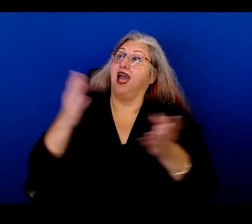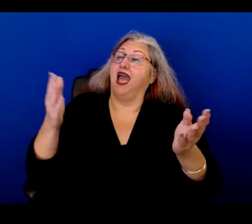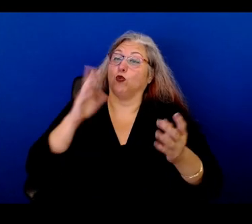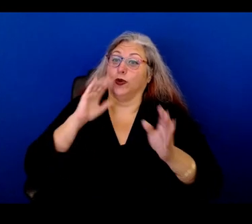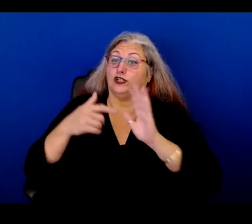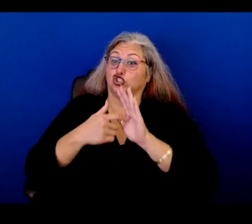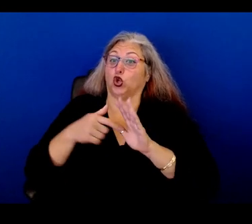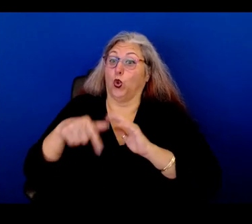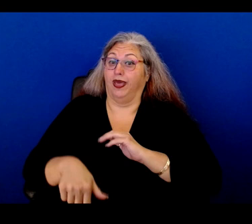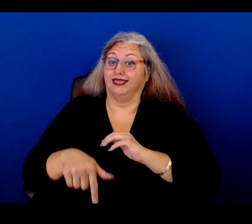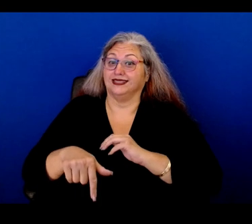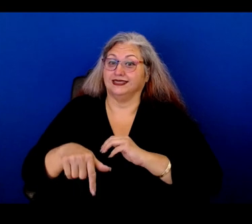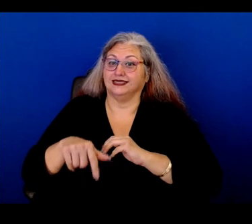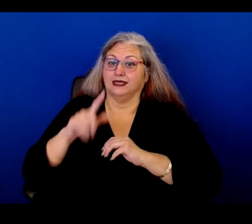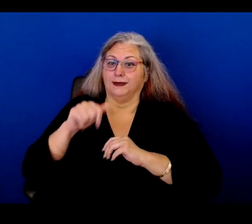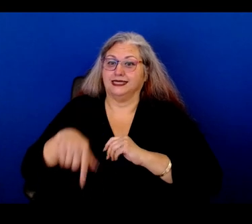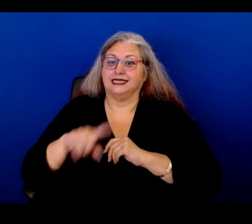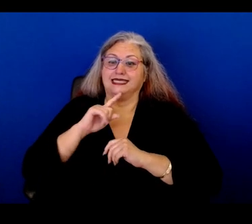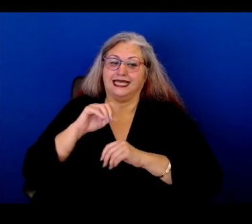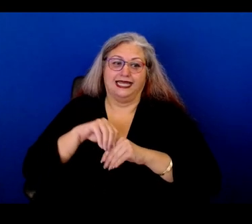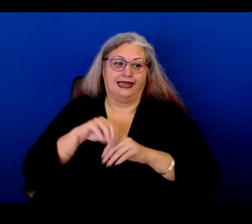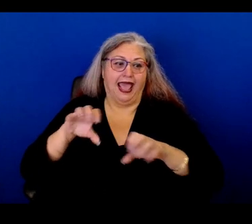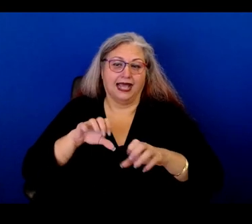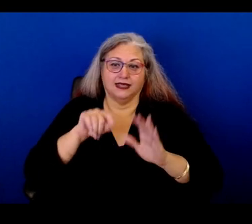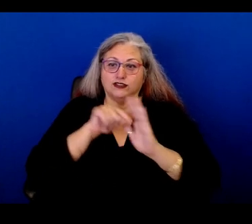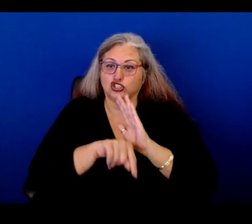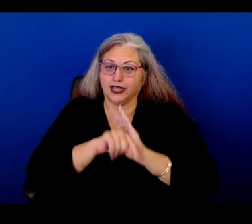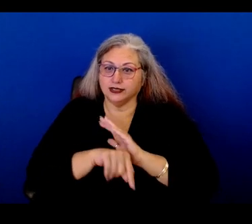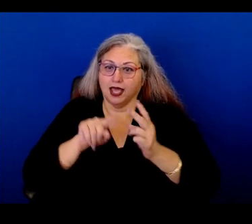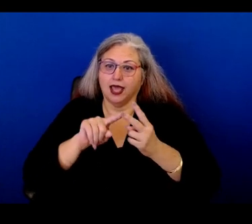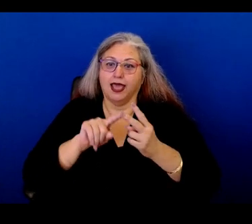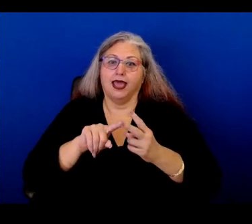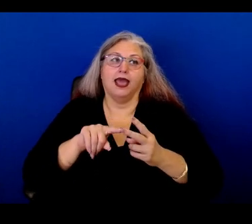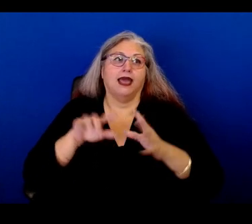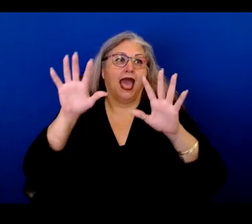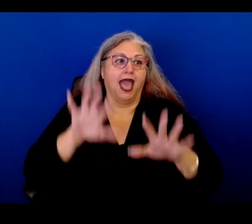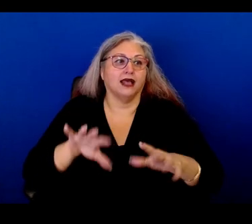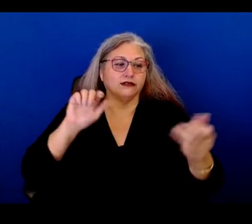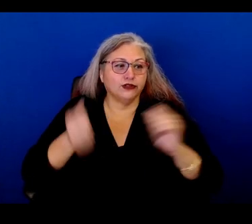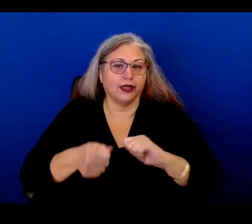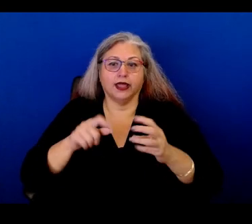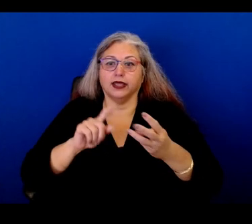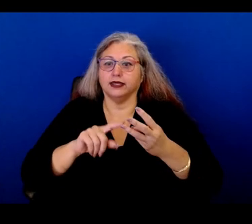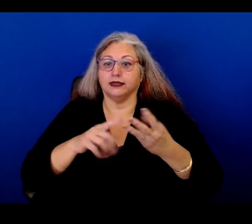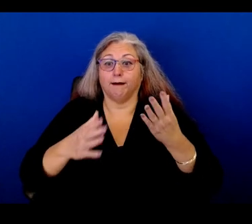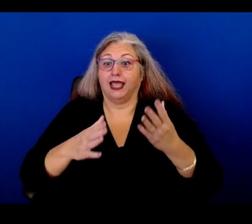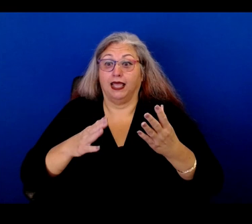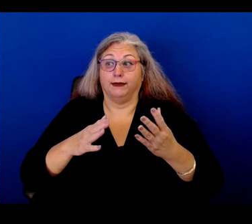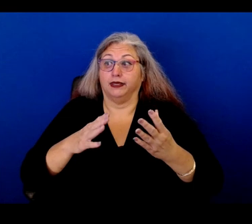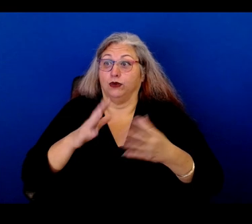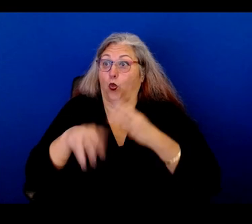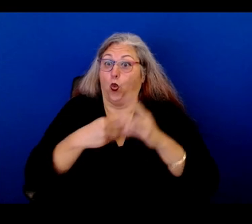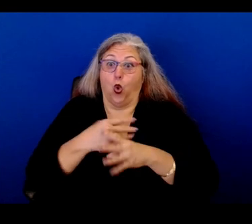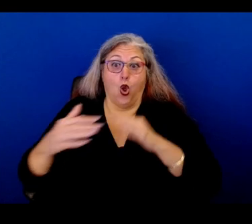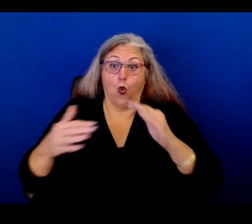time that we're going to be airing this, because we're in an active genocide. We are in active climate change. We may be going into a